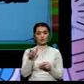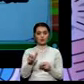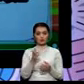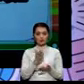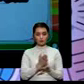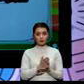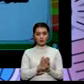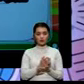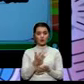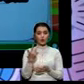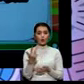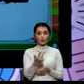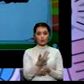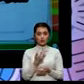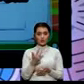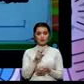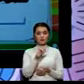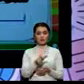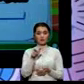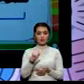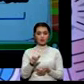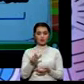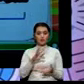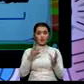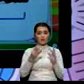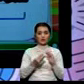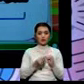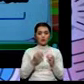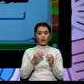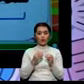sisterna va 3 sisternada esa jami